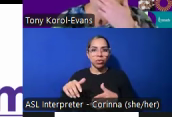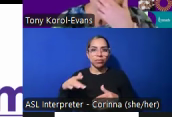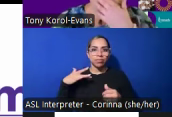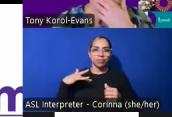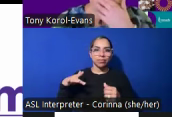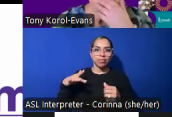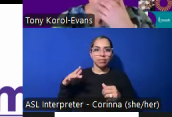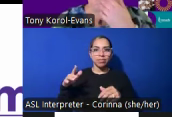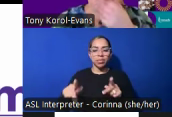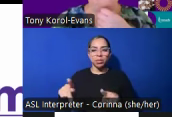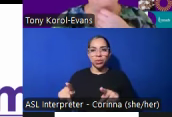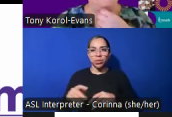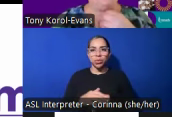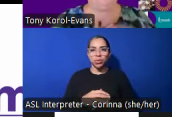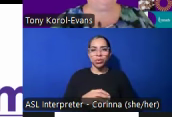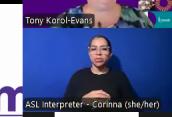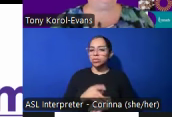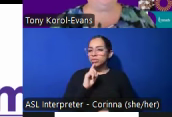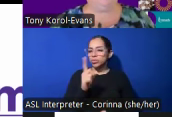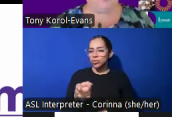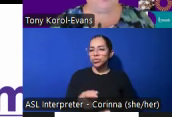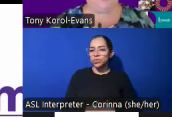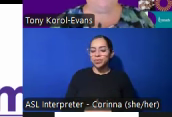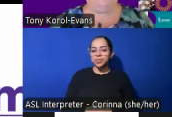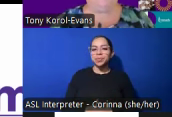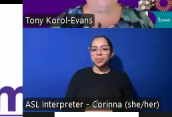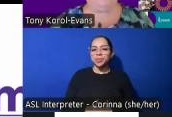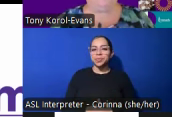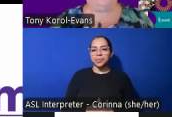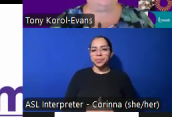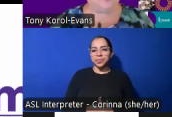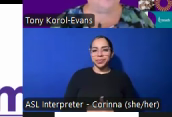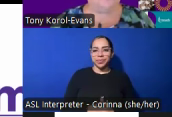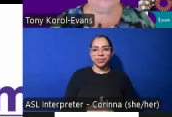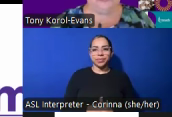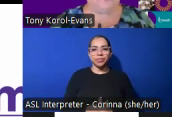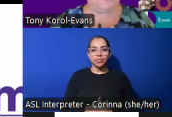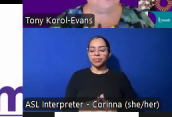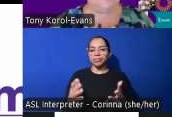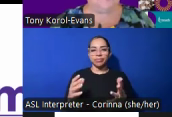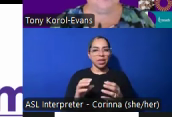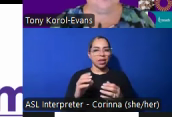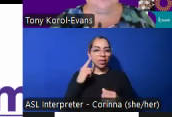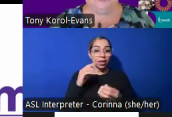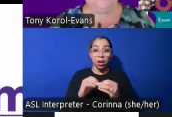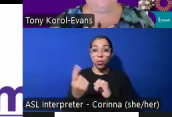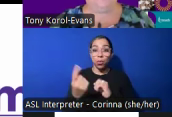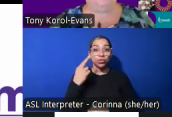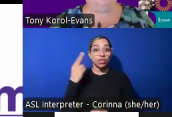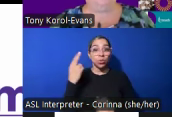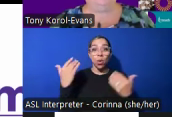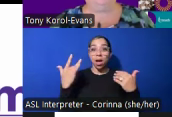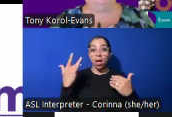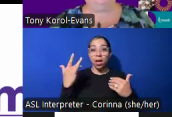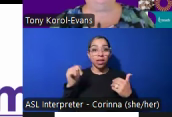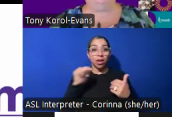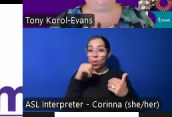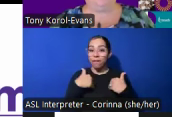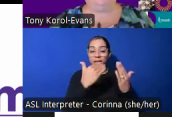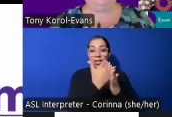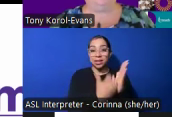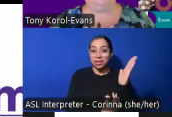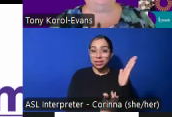I think the main reason why there aren't lists like that